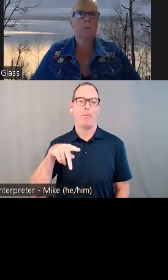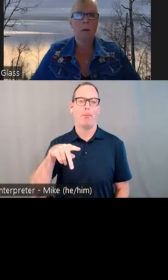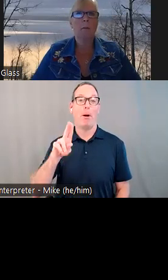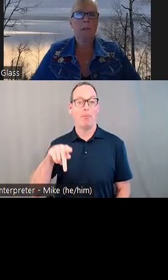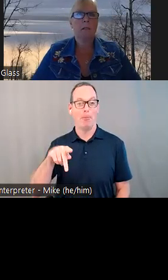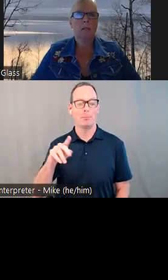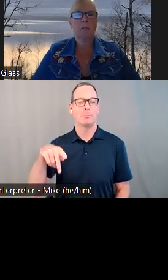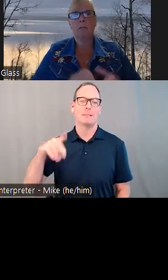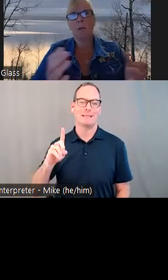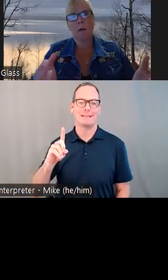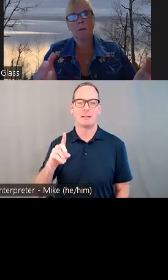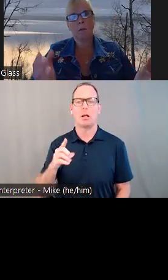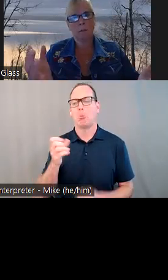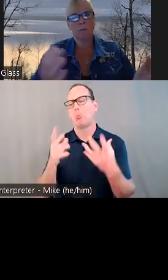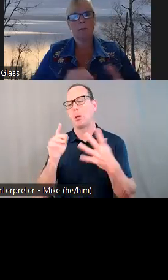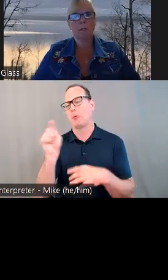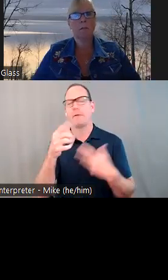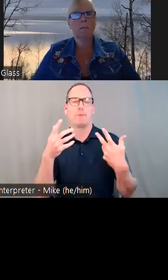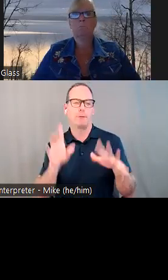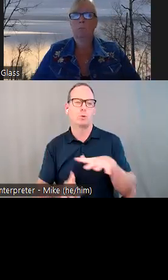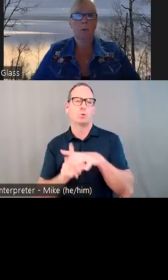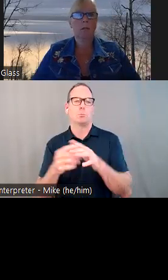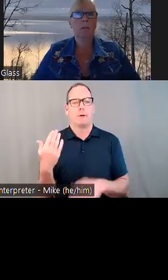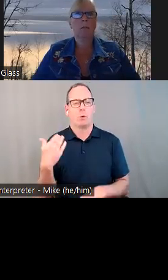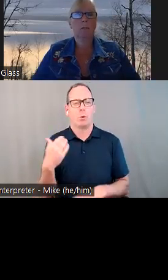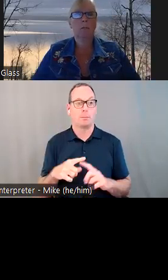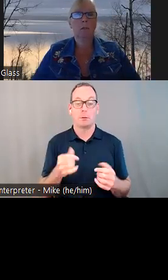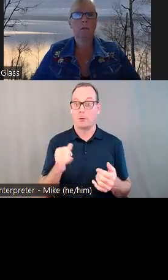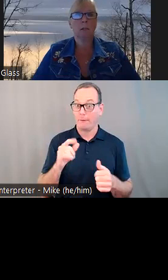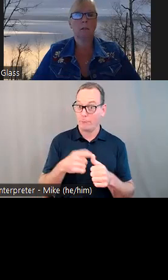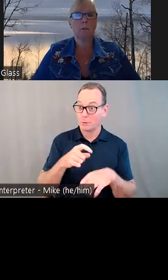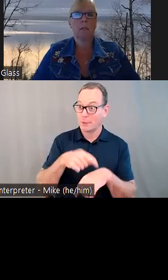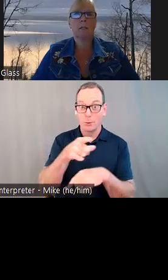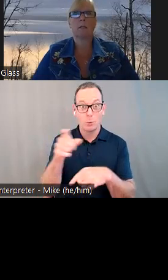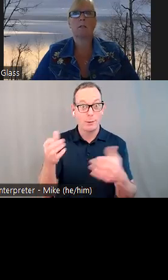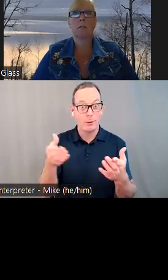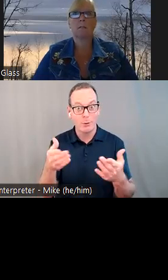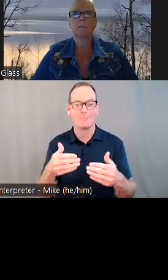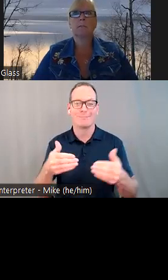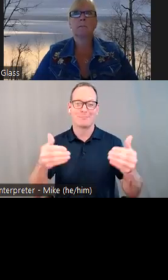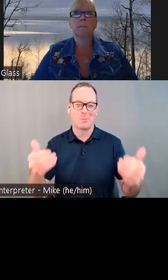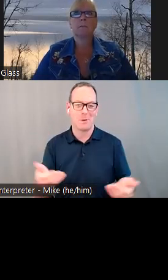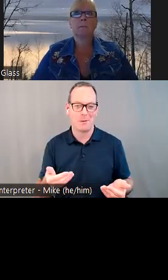prior pop-up PD sessions. If it's your first time, welcome, and we hope that you enjoyed today's session.